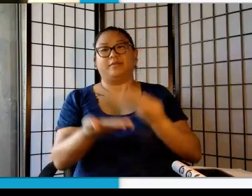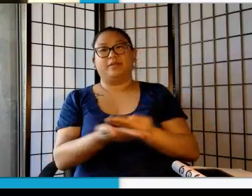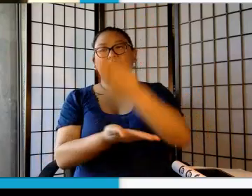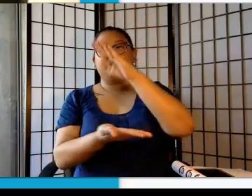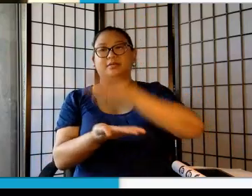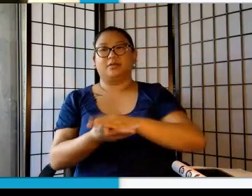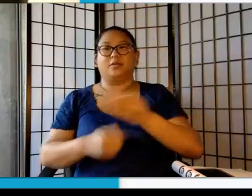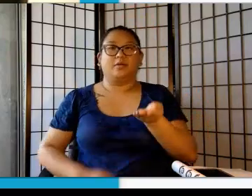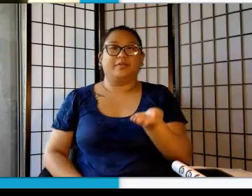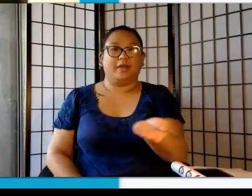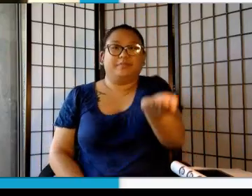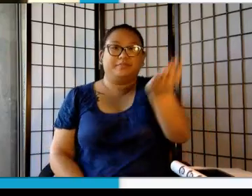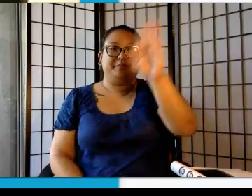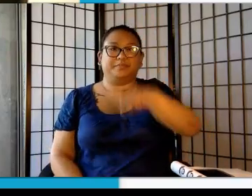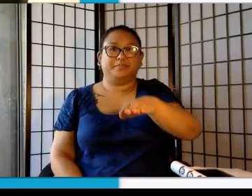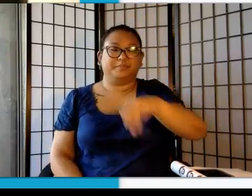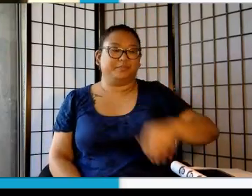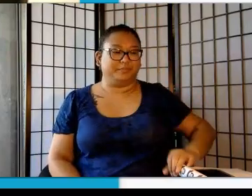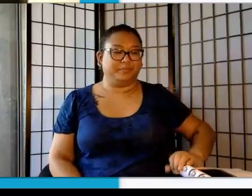You have it with this or without.